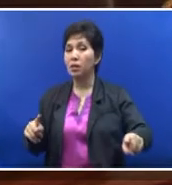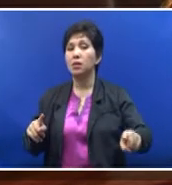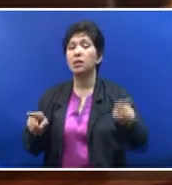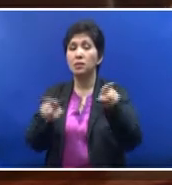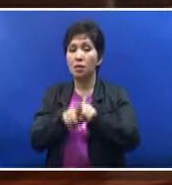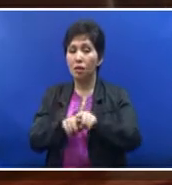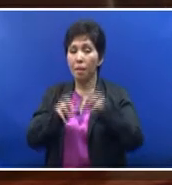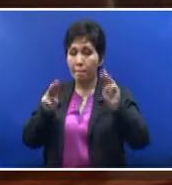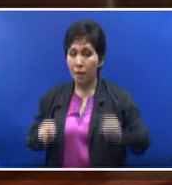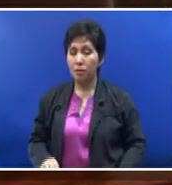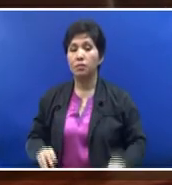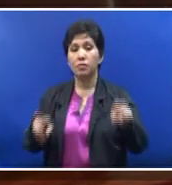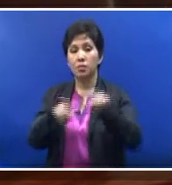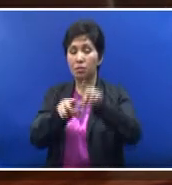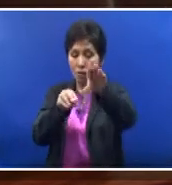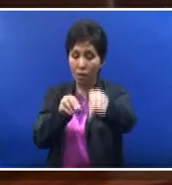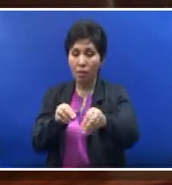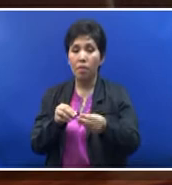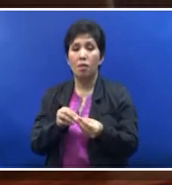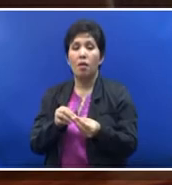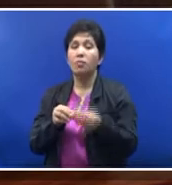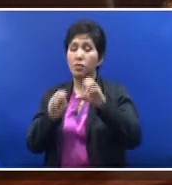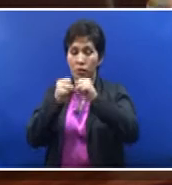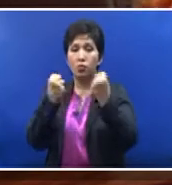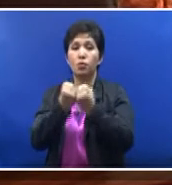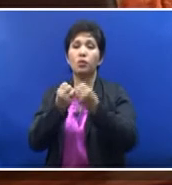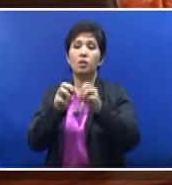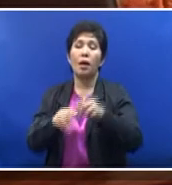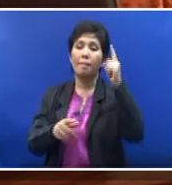human beings are considered as a social being.